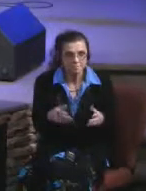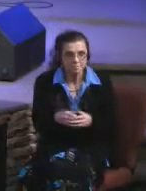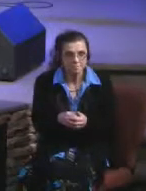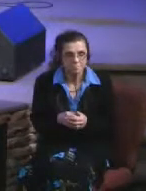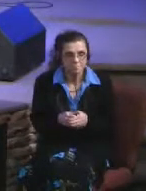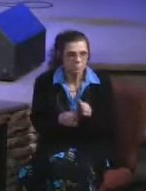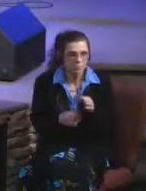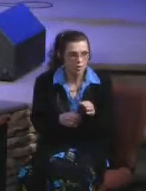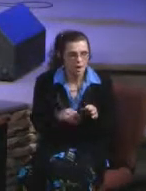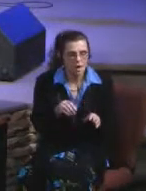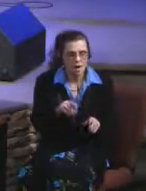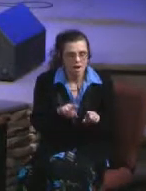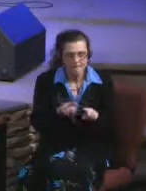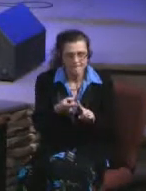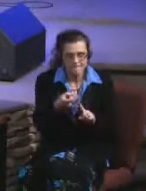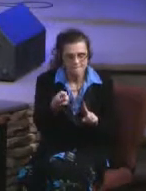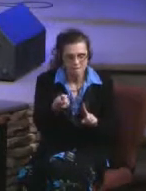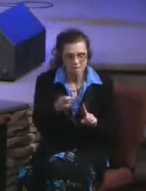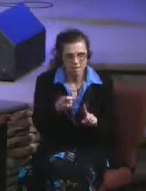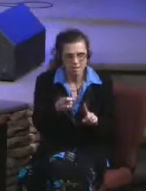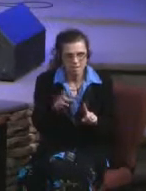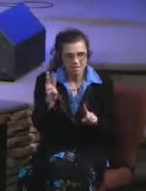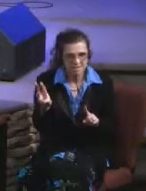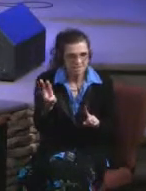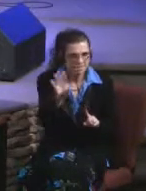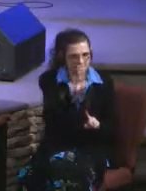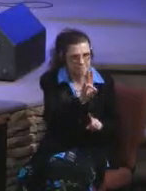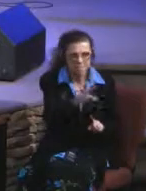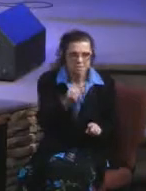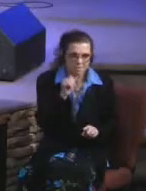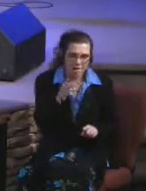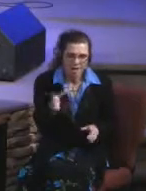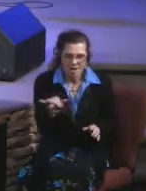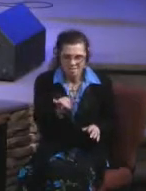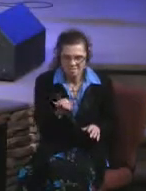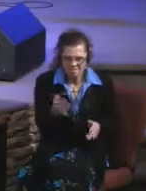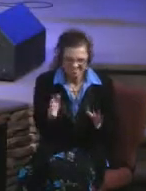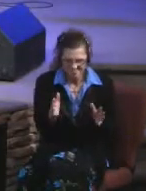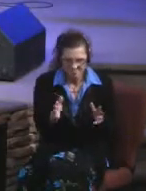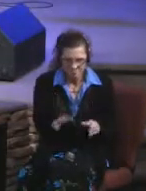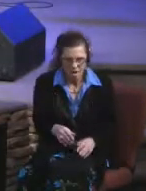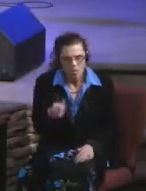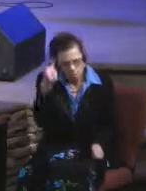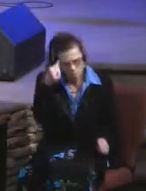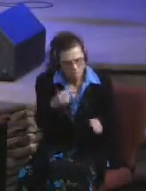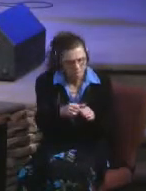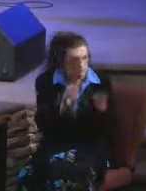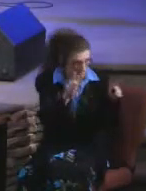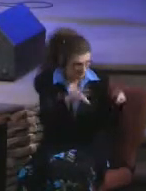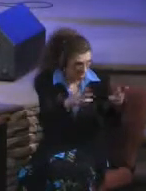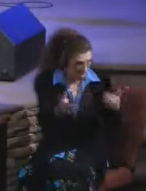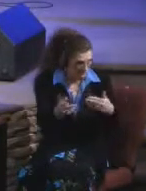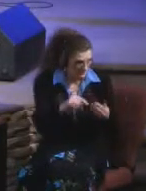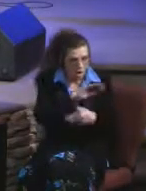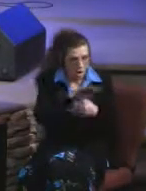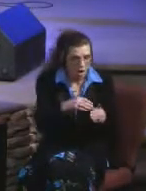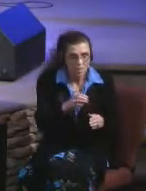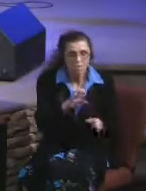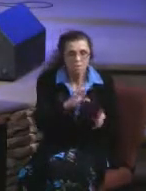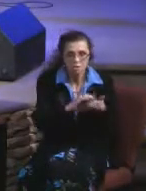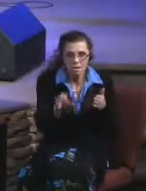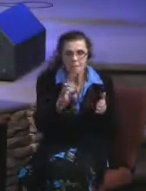6. Initially, it's not like this, and I like to try to just remind folk that all of the chapters